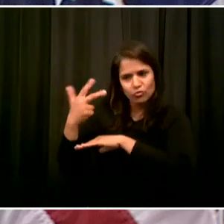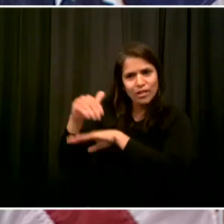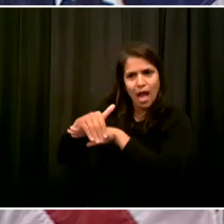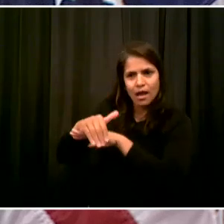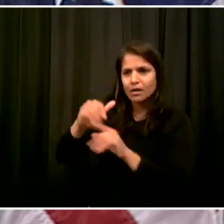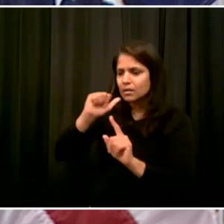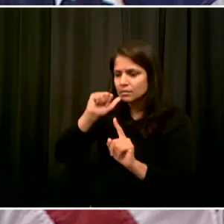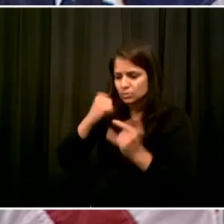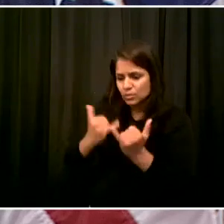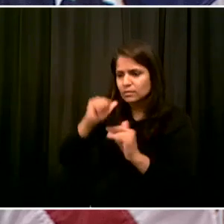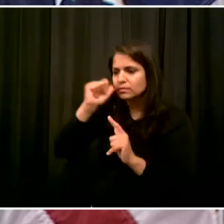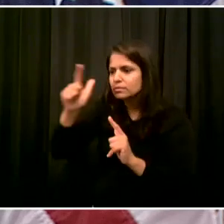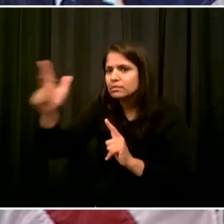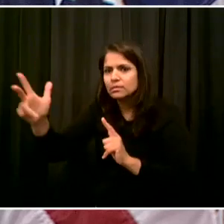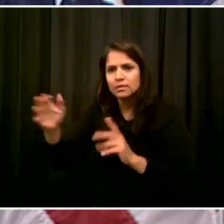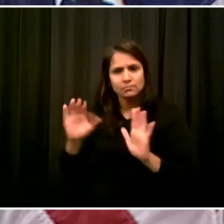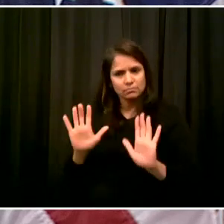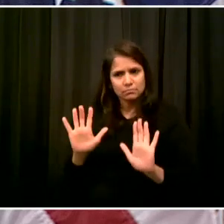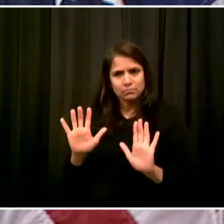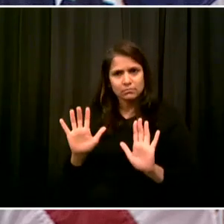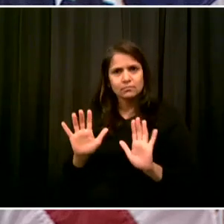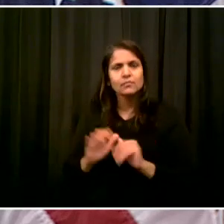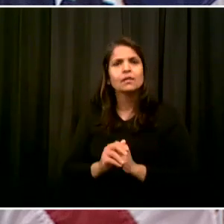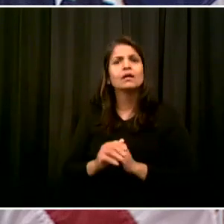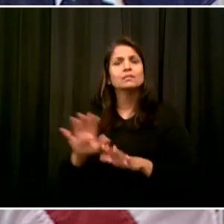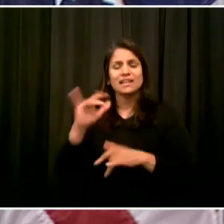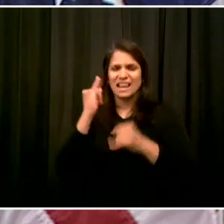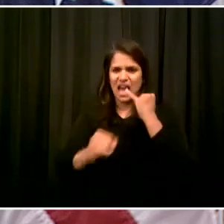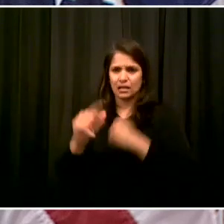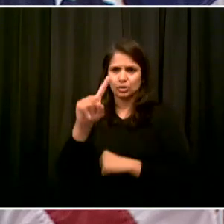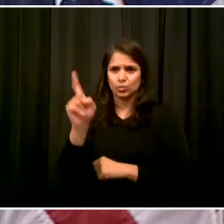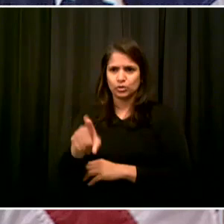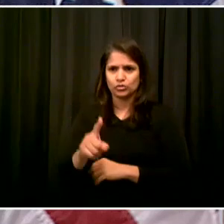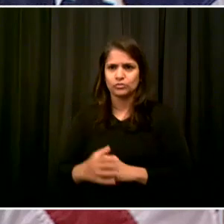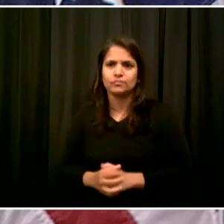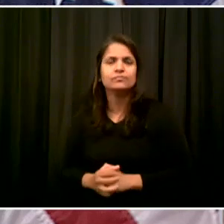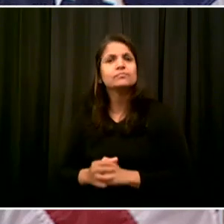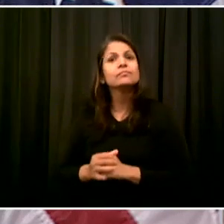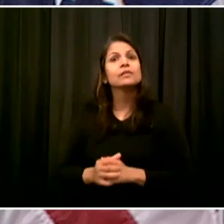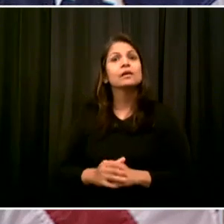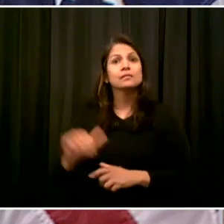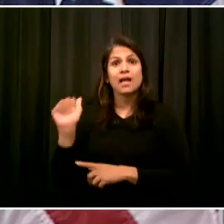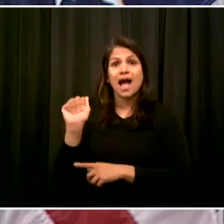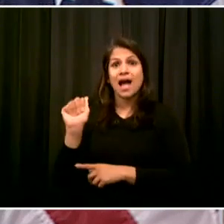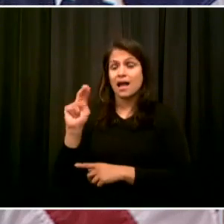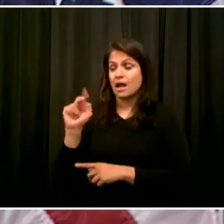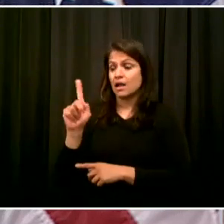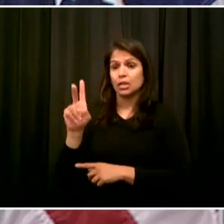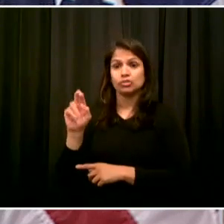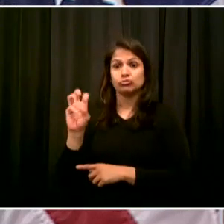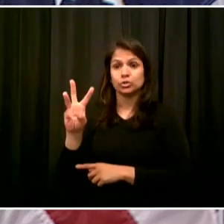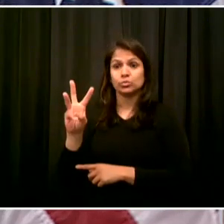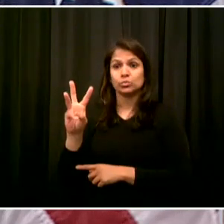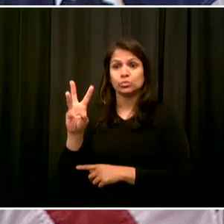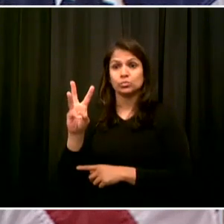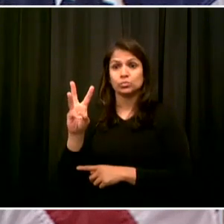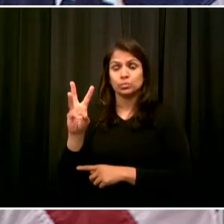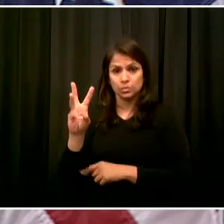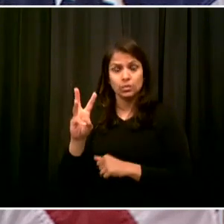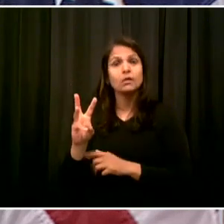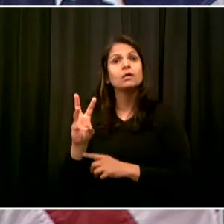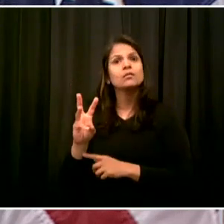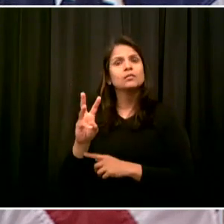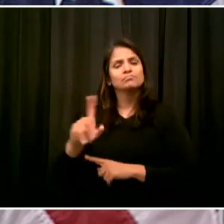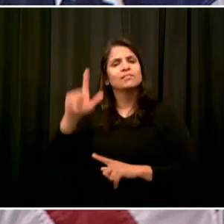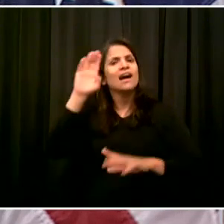Hey, good morning, all. I just want to ditto what Julia Rivane, Katie et al. Had said regarding follow-ups. 2 questions for